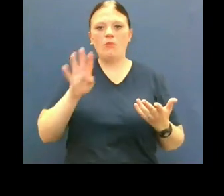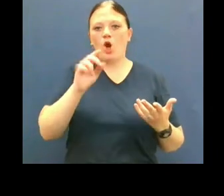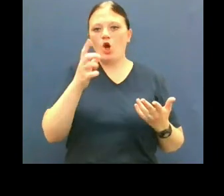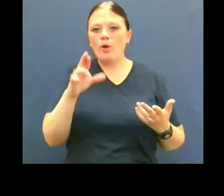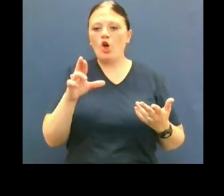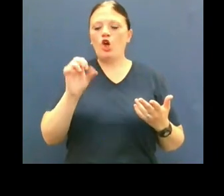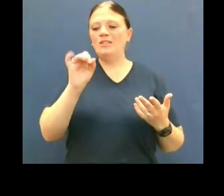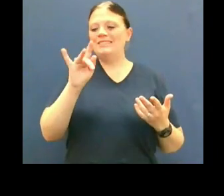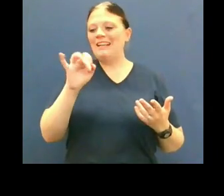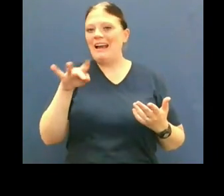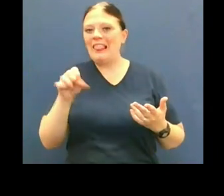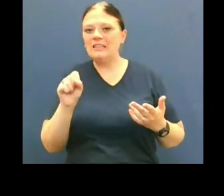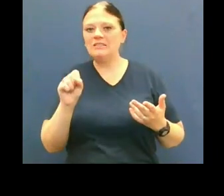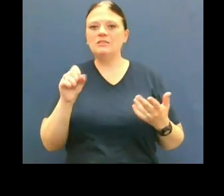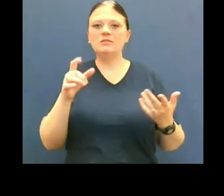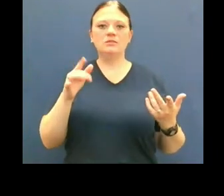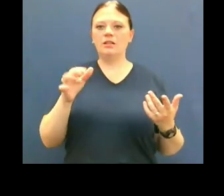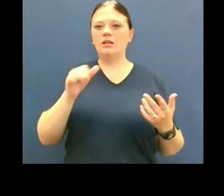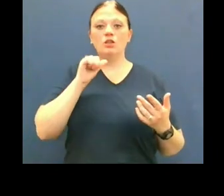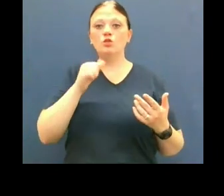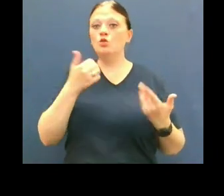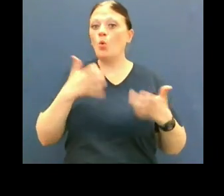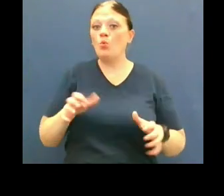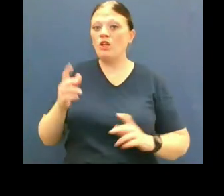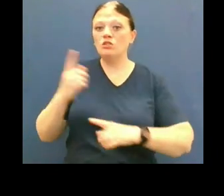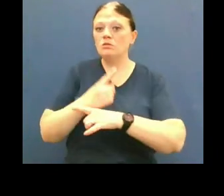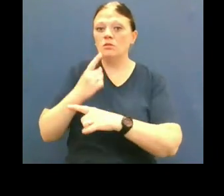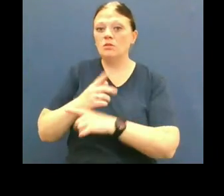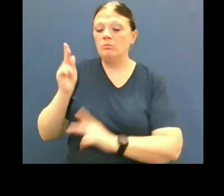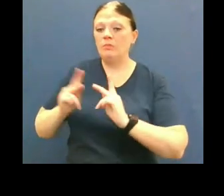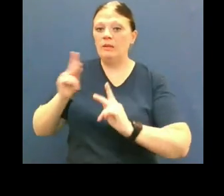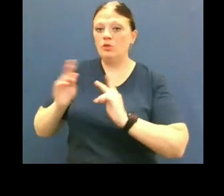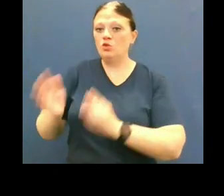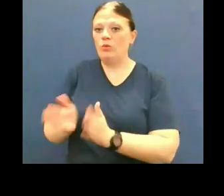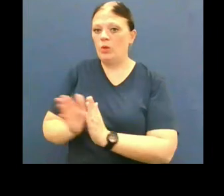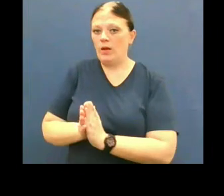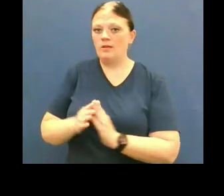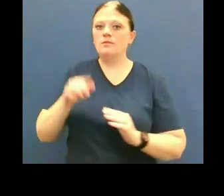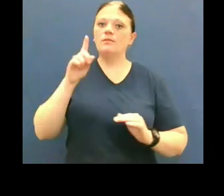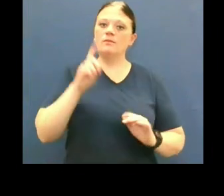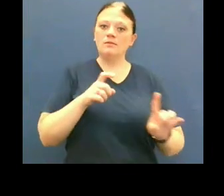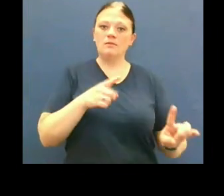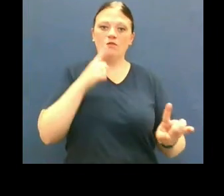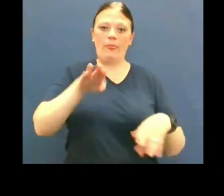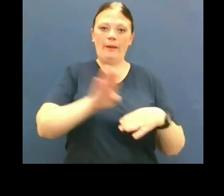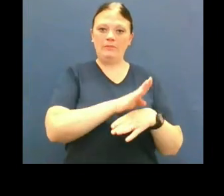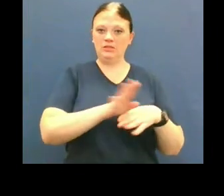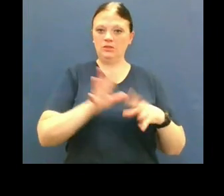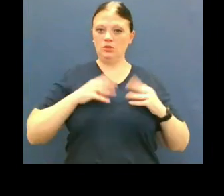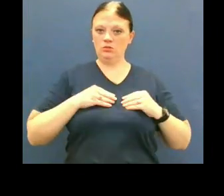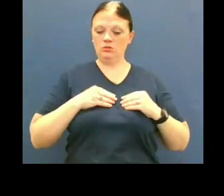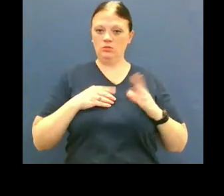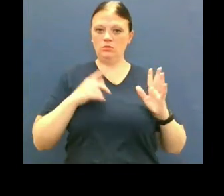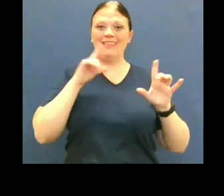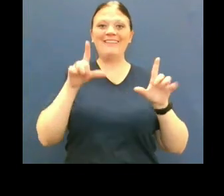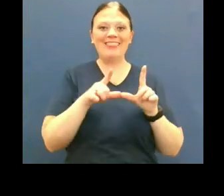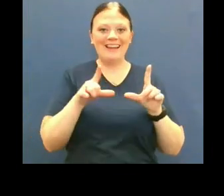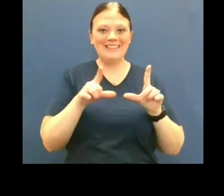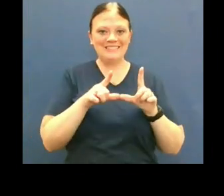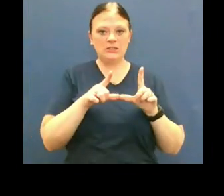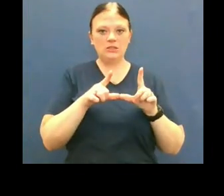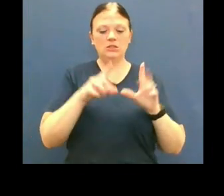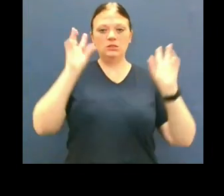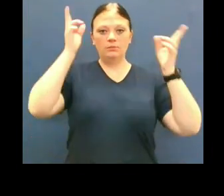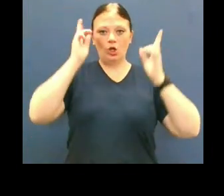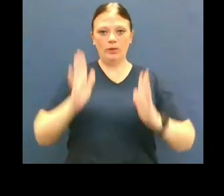want the general public just to request face shields. We only have a certain supply of them. We do have a listing from New York State of the licensed barbers and